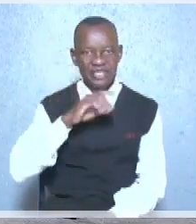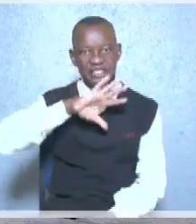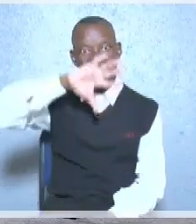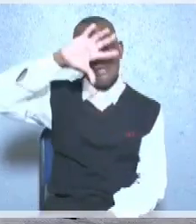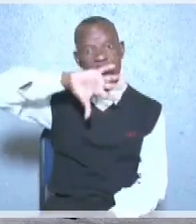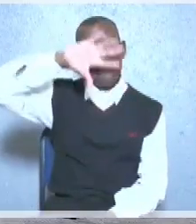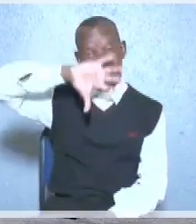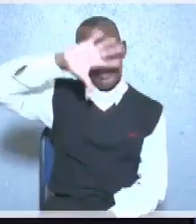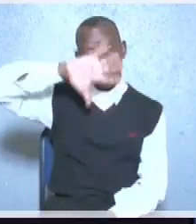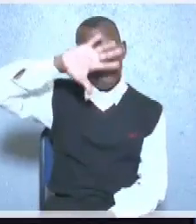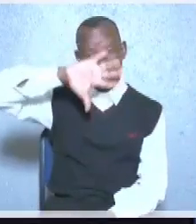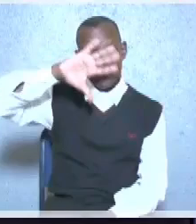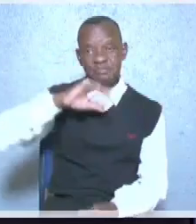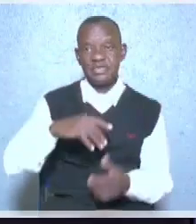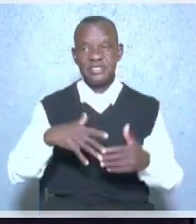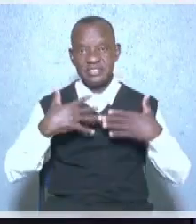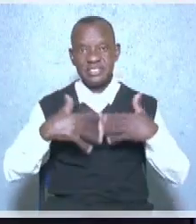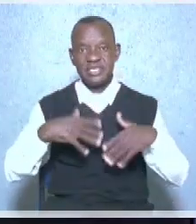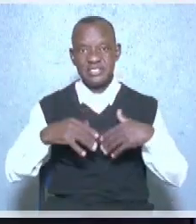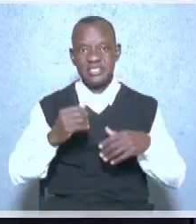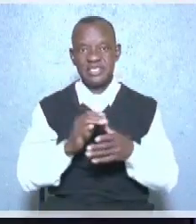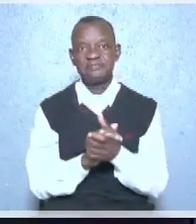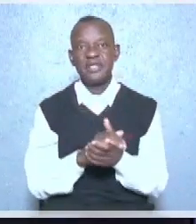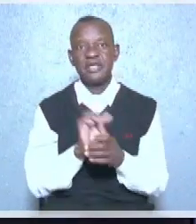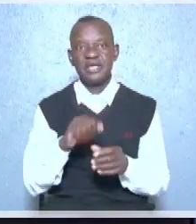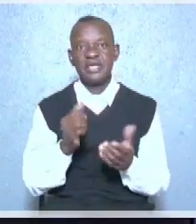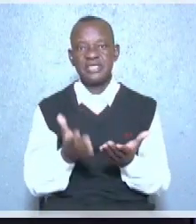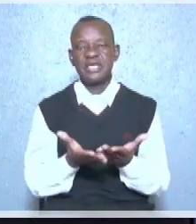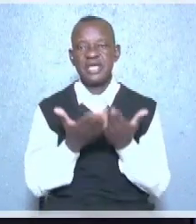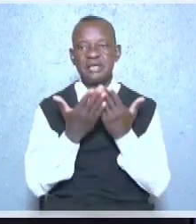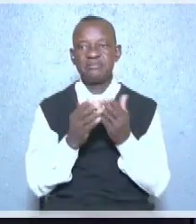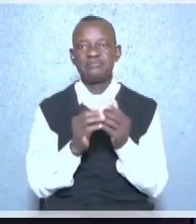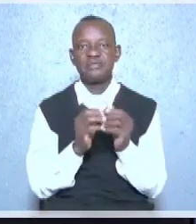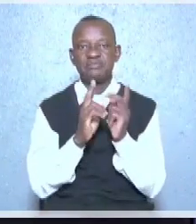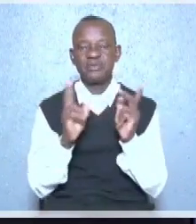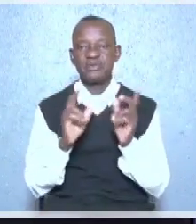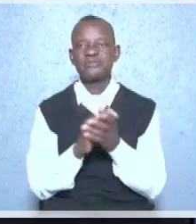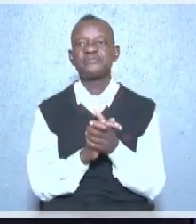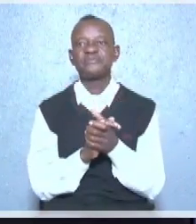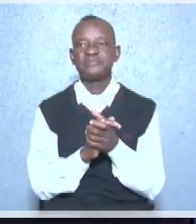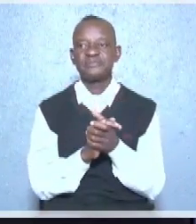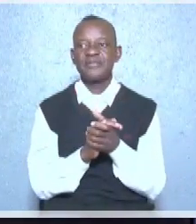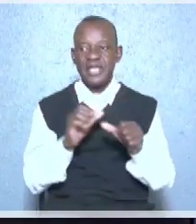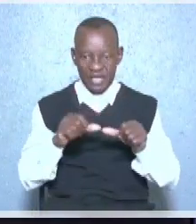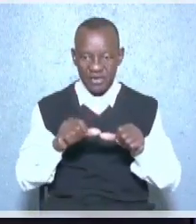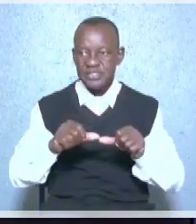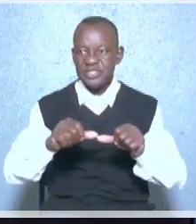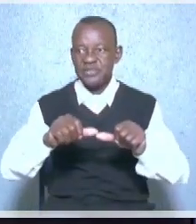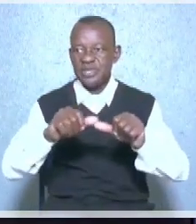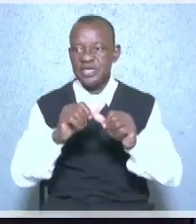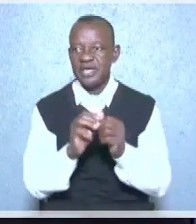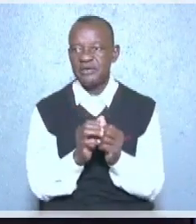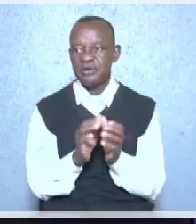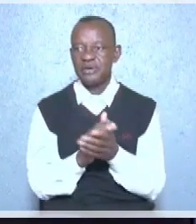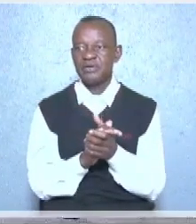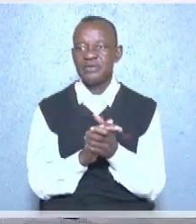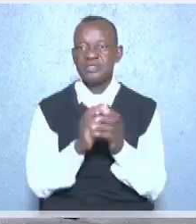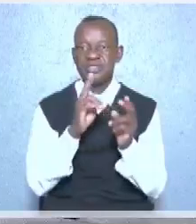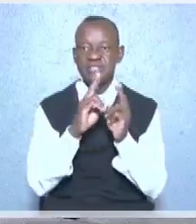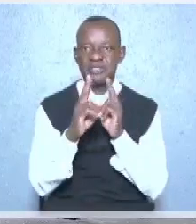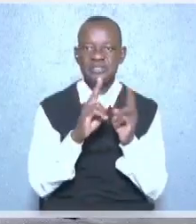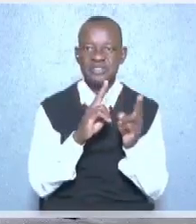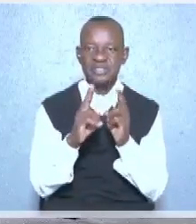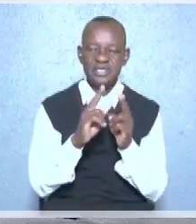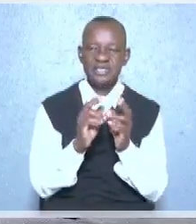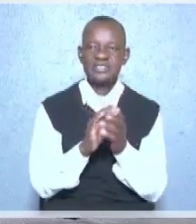like any other. Yeah. To wrap up our discussion, I had a very interesting discussion with Dr. Professor Armas